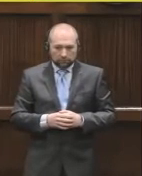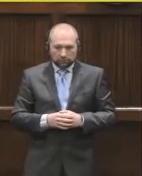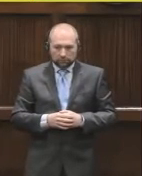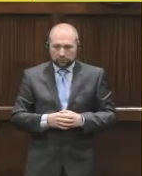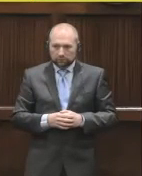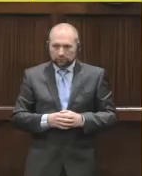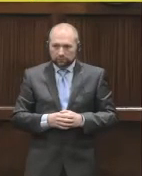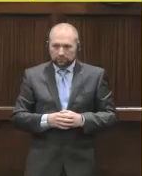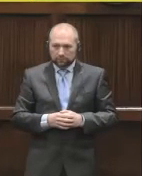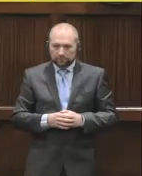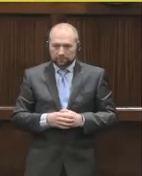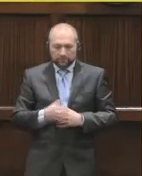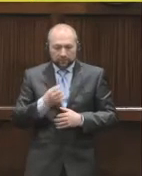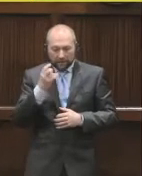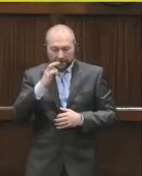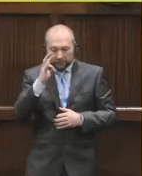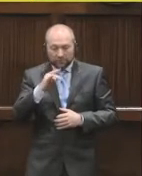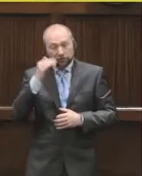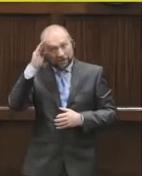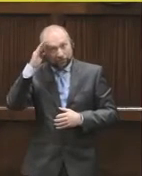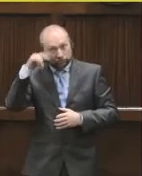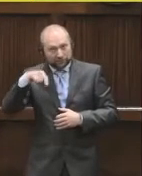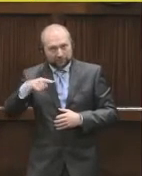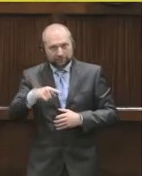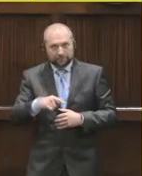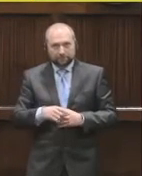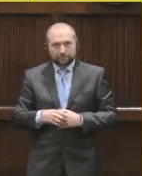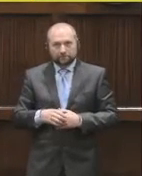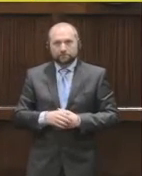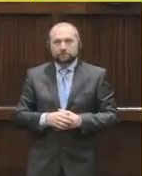Sheelam and Kesh Kalcha. The question is lost.